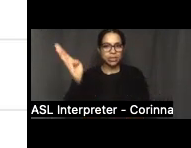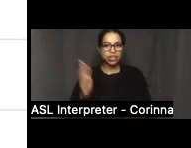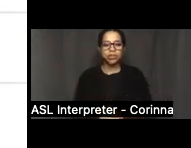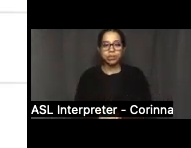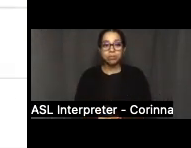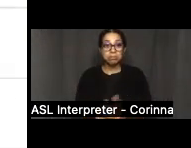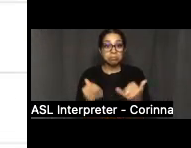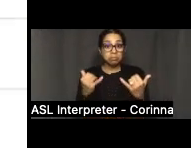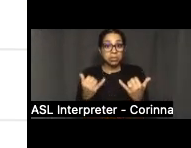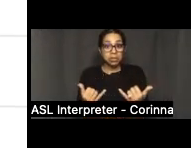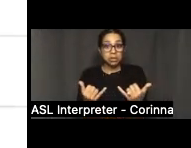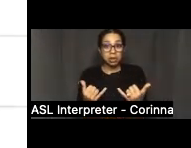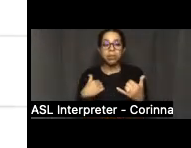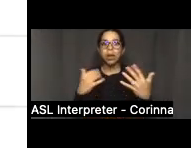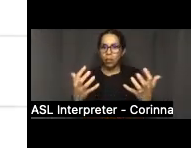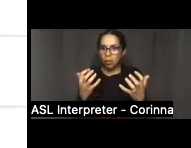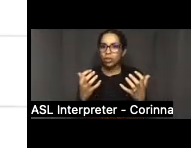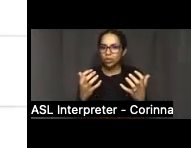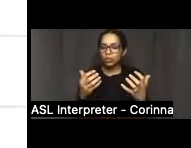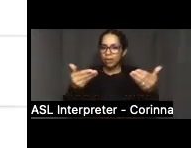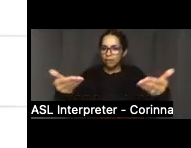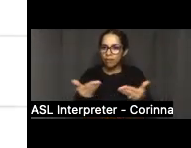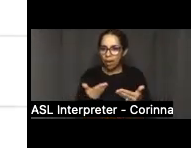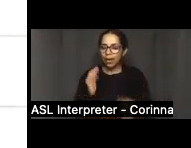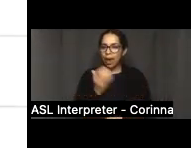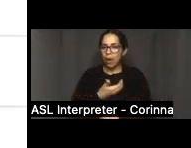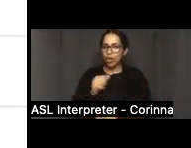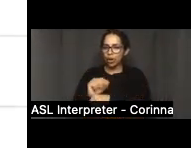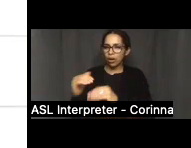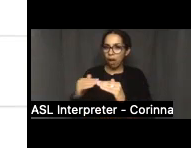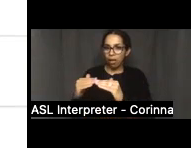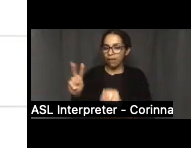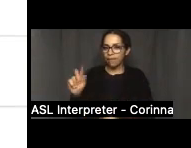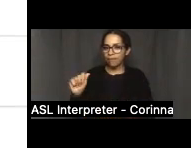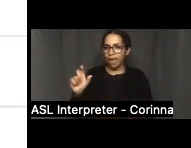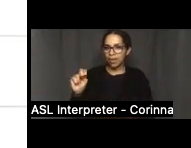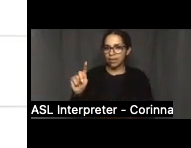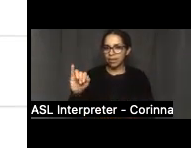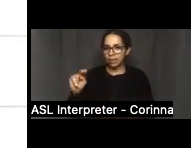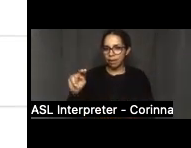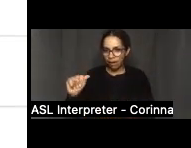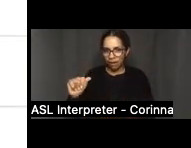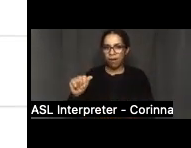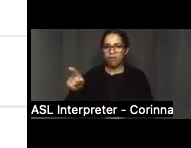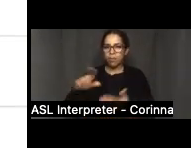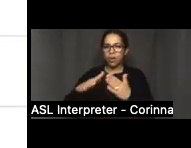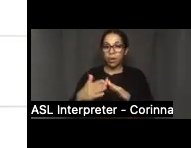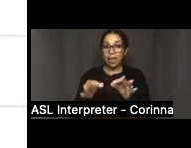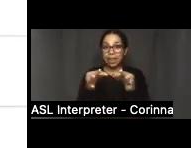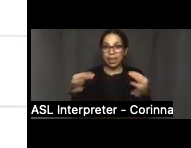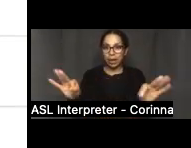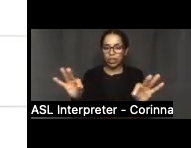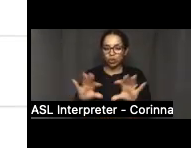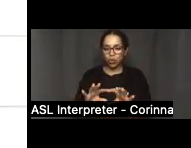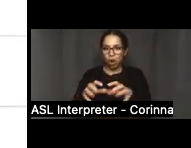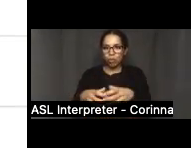invite our colleague Valentina from the Community Language Cooperative. You're going to hear her speaking in just 1 second.